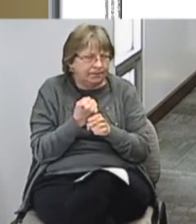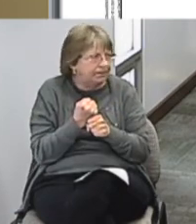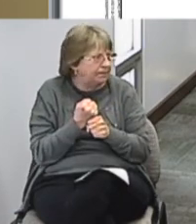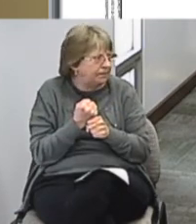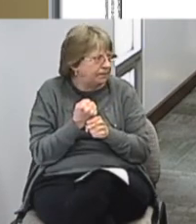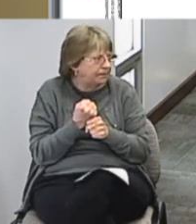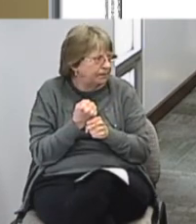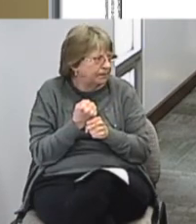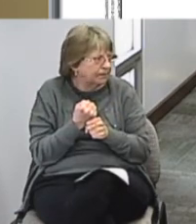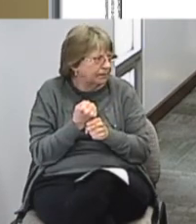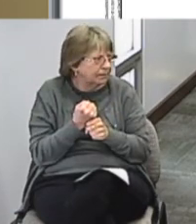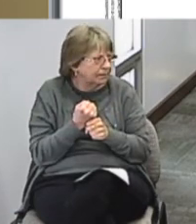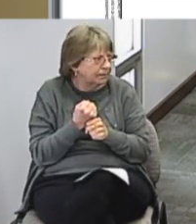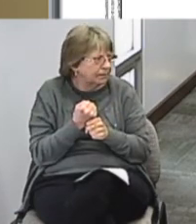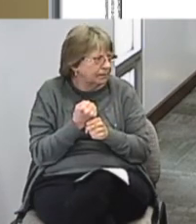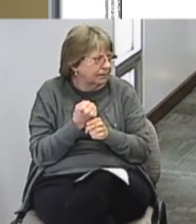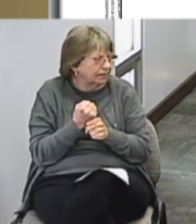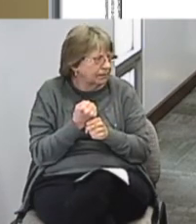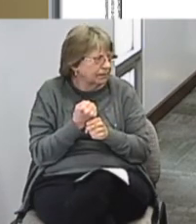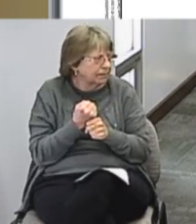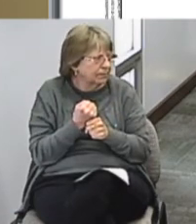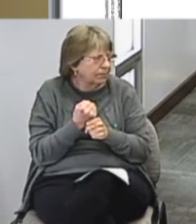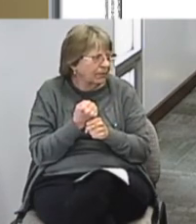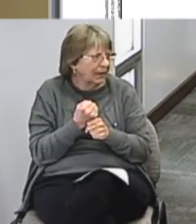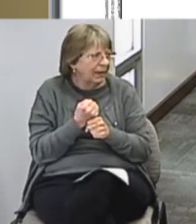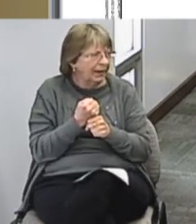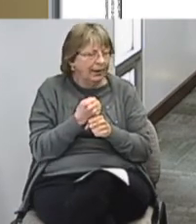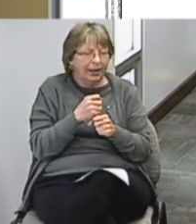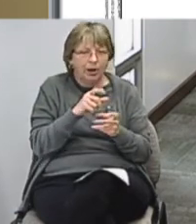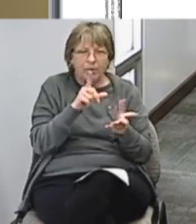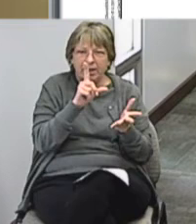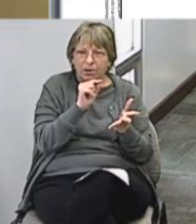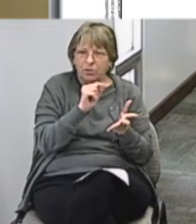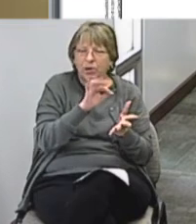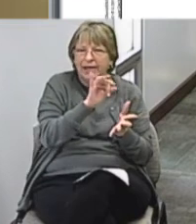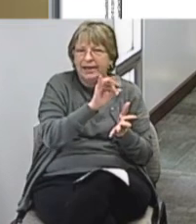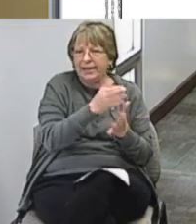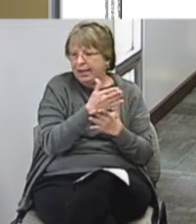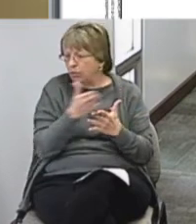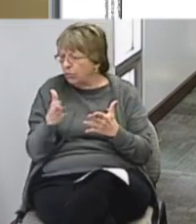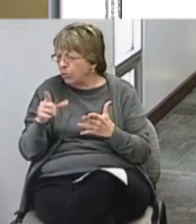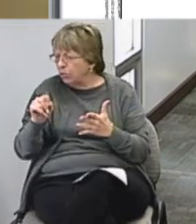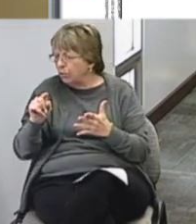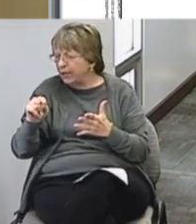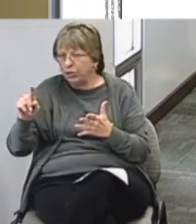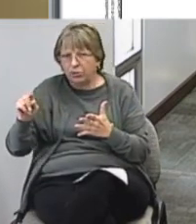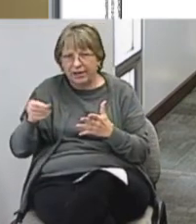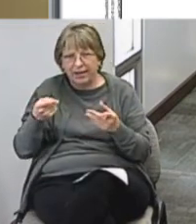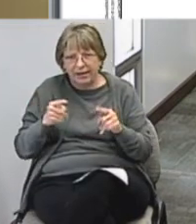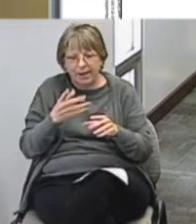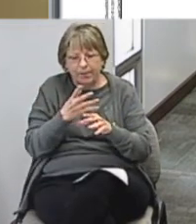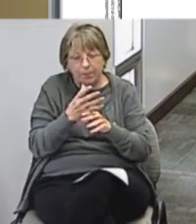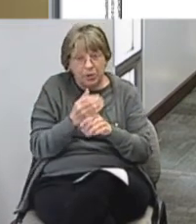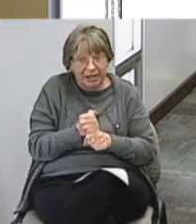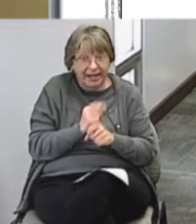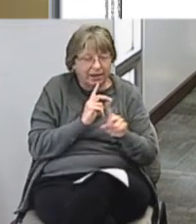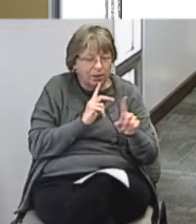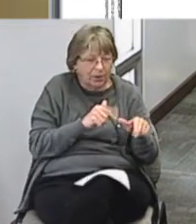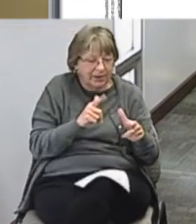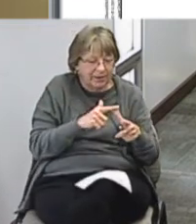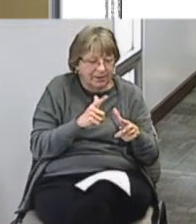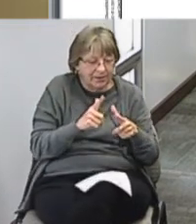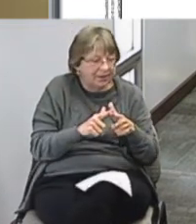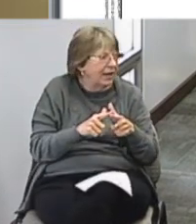we'll implement in 2019 and it'll run through 2020. And once we get the results back from that pilot test, we'll have to do a